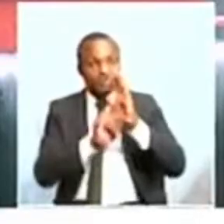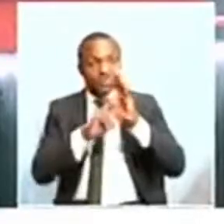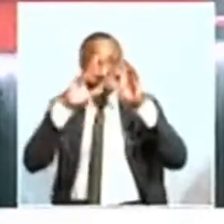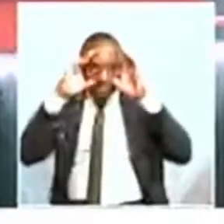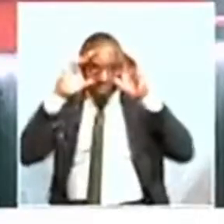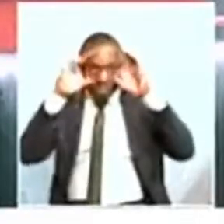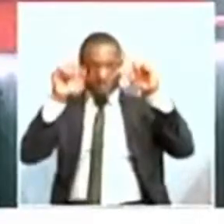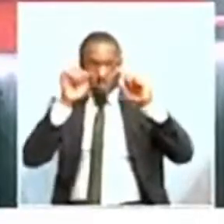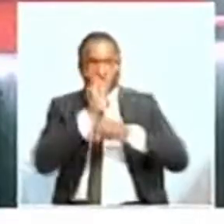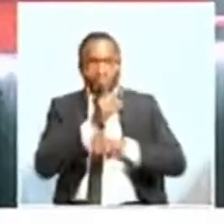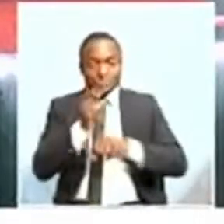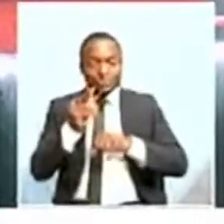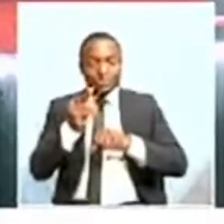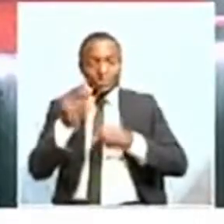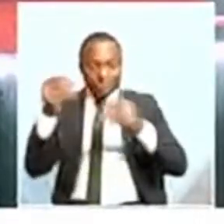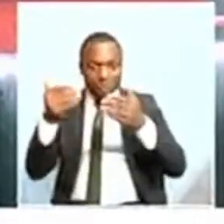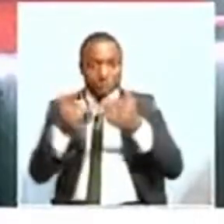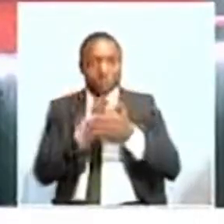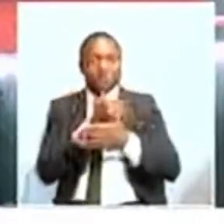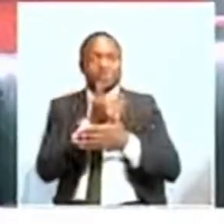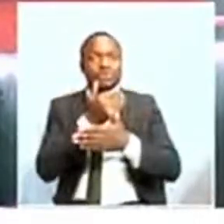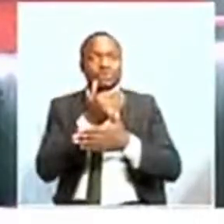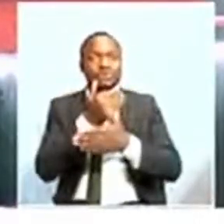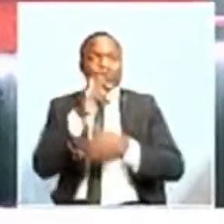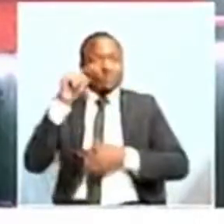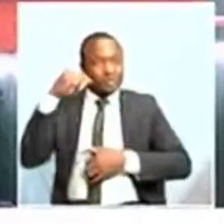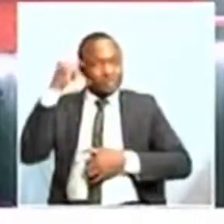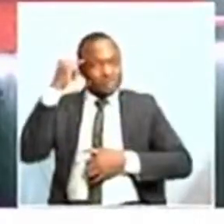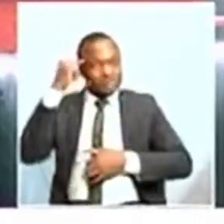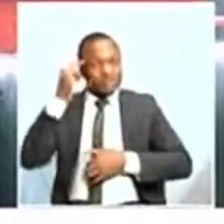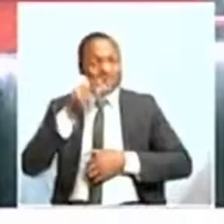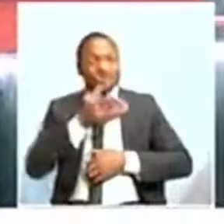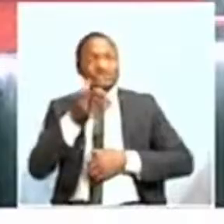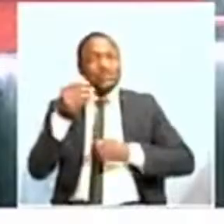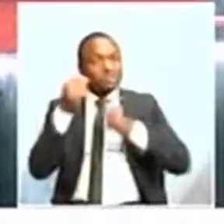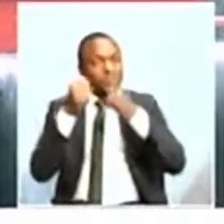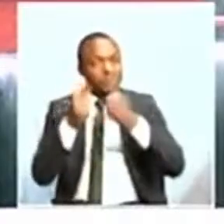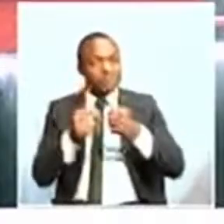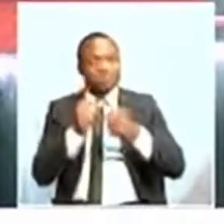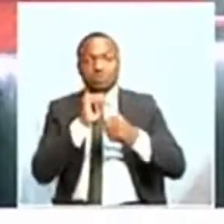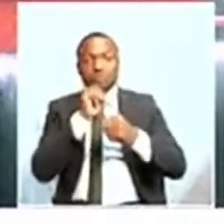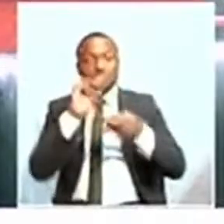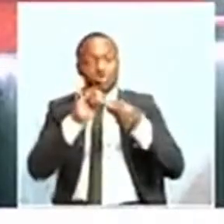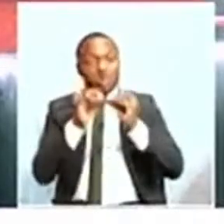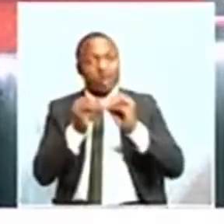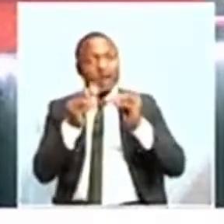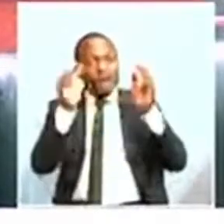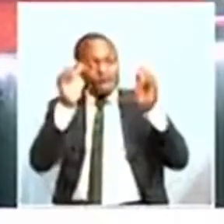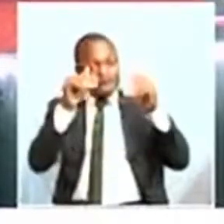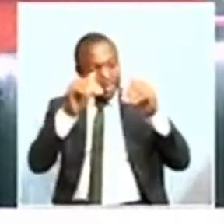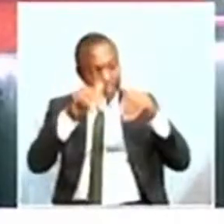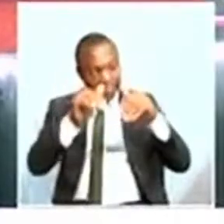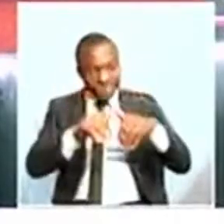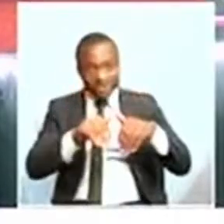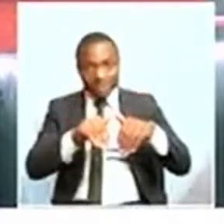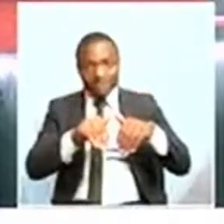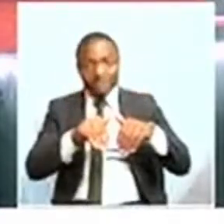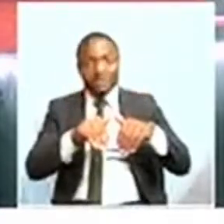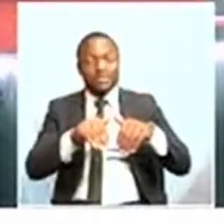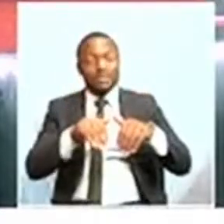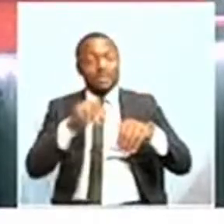Hakainde Hichilema and the New Dawn government, they were so resilient that instead of the figures going down, Madam Speaker,